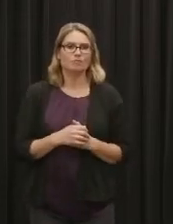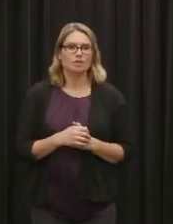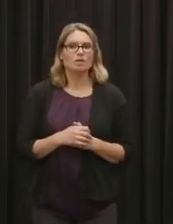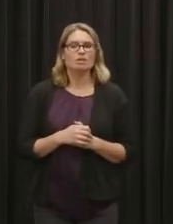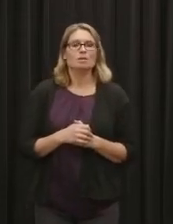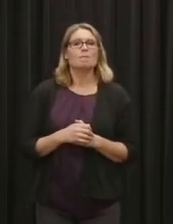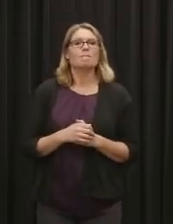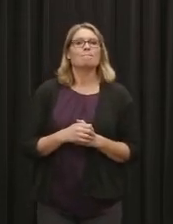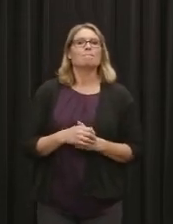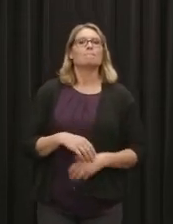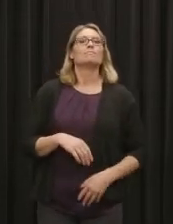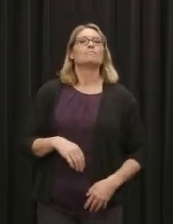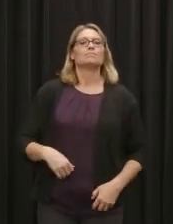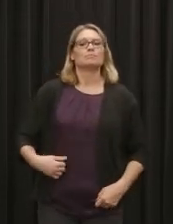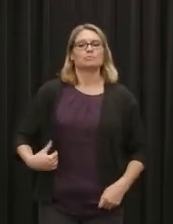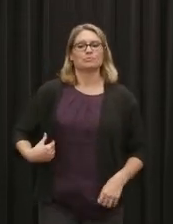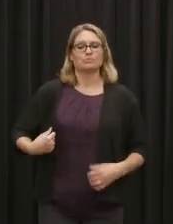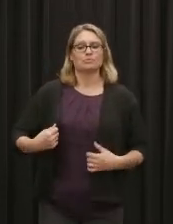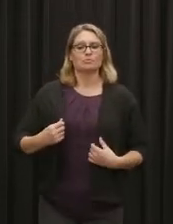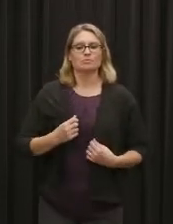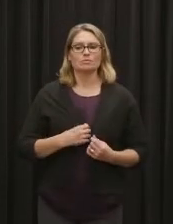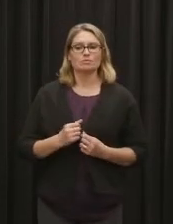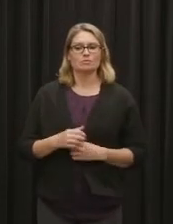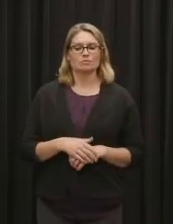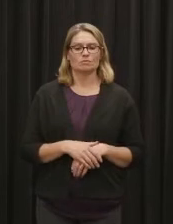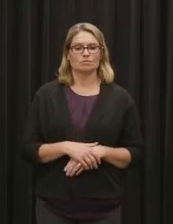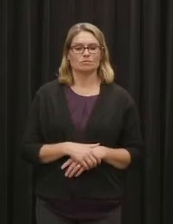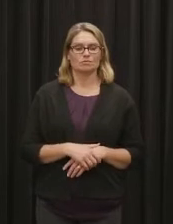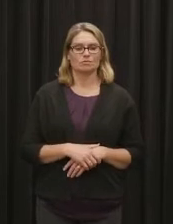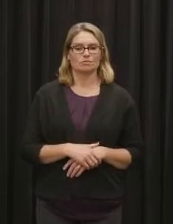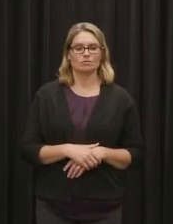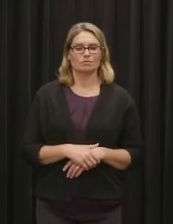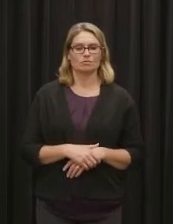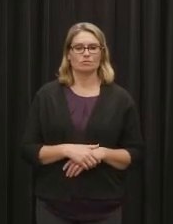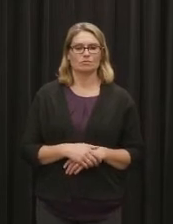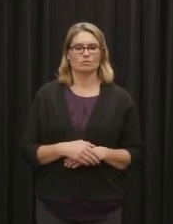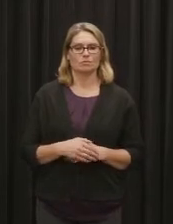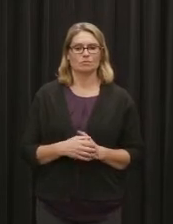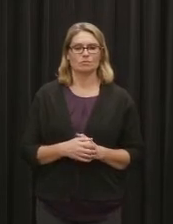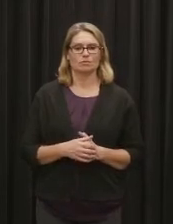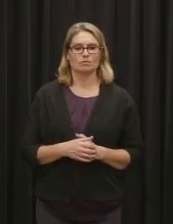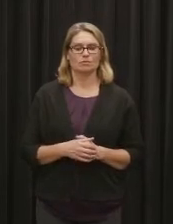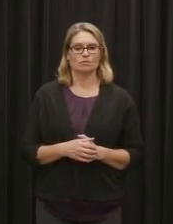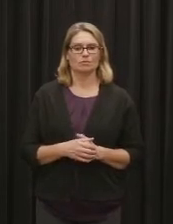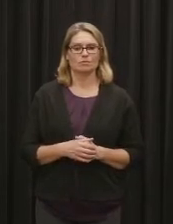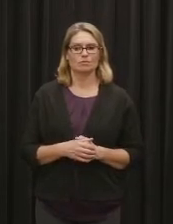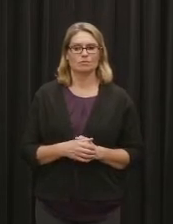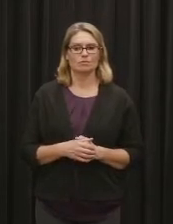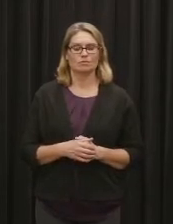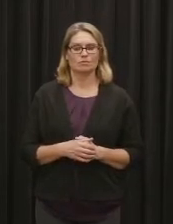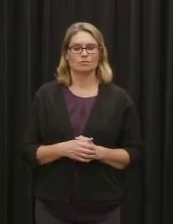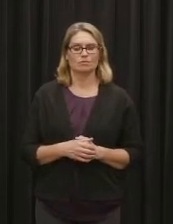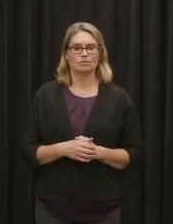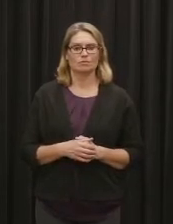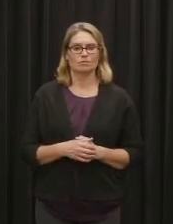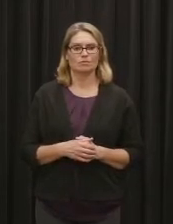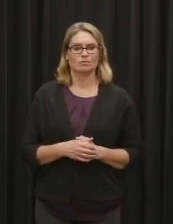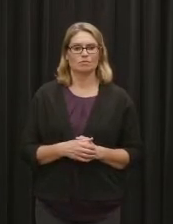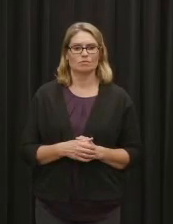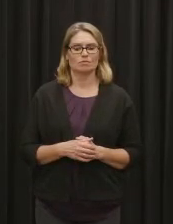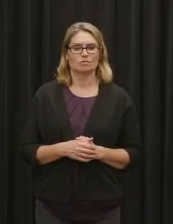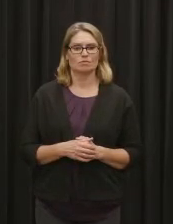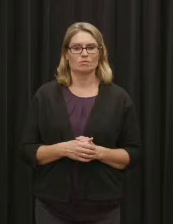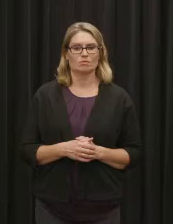from the outset here that we are going to minimize transportation of people and